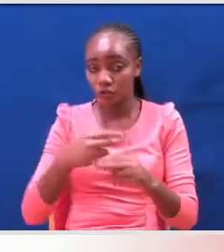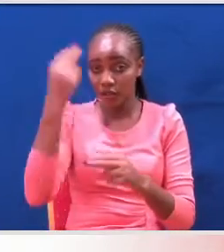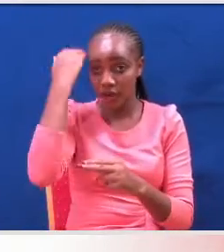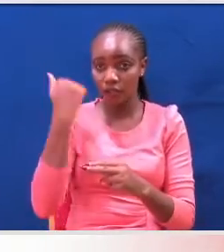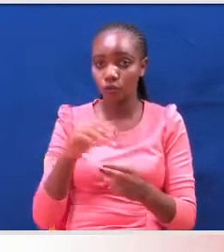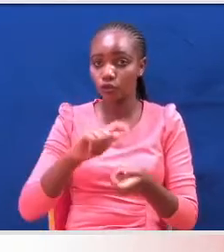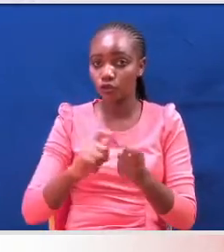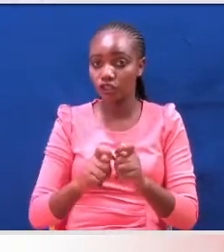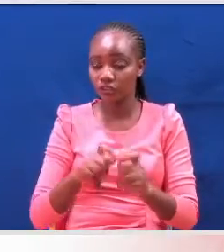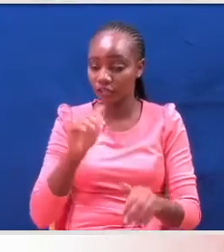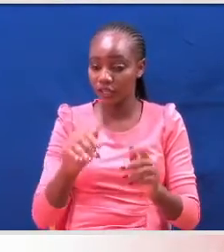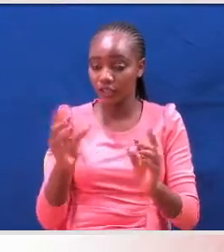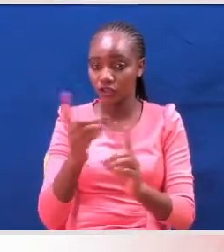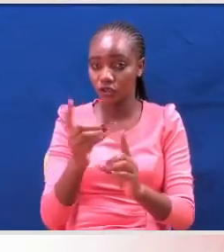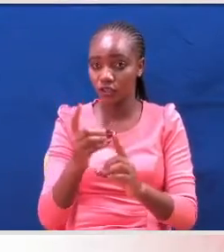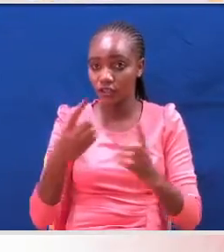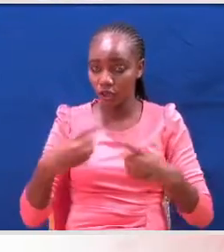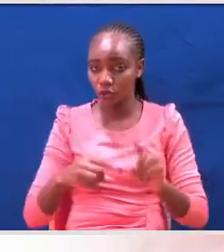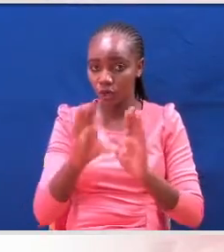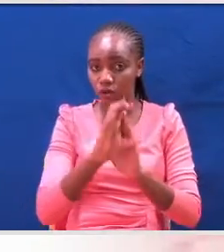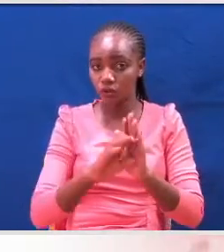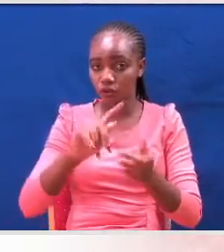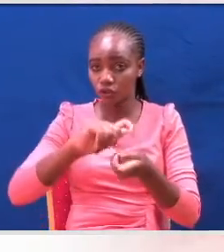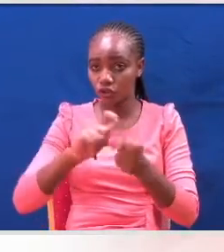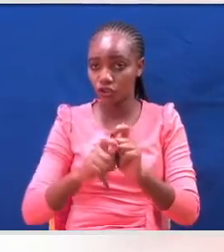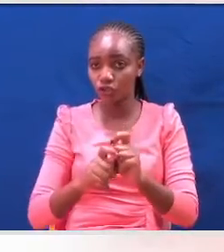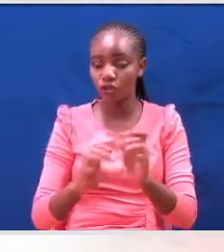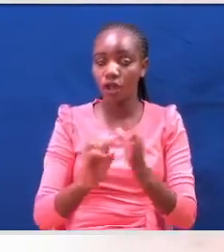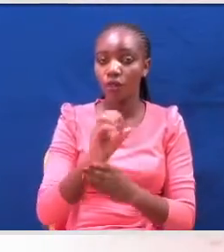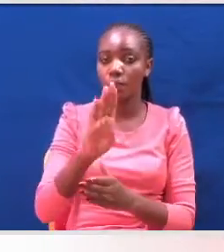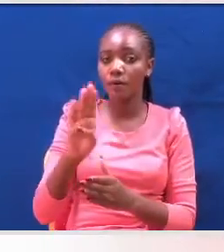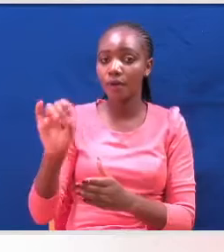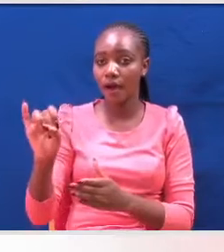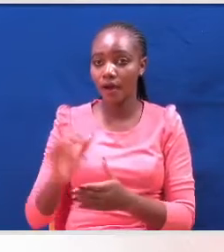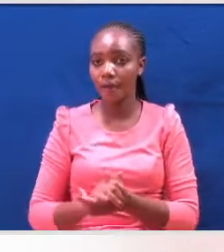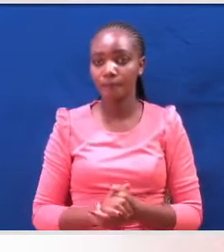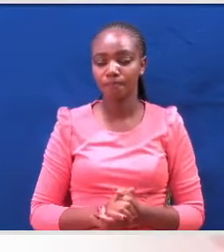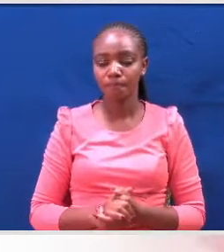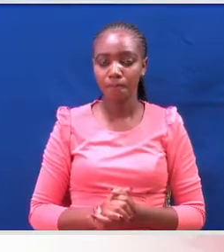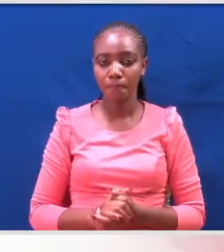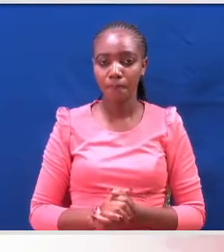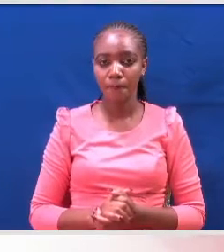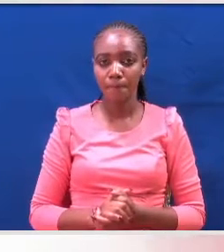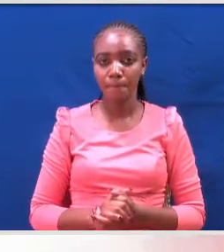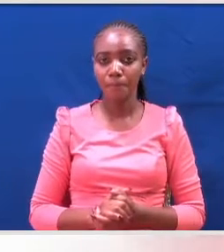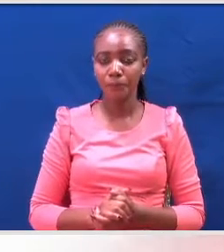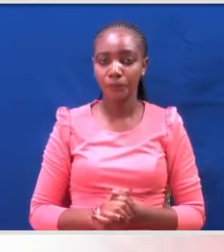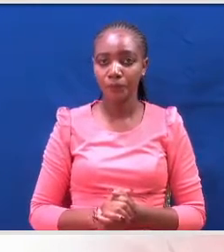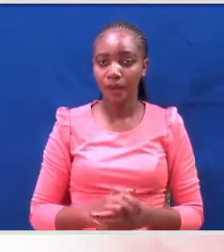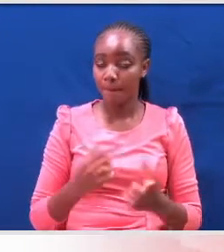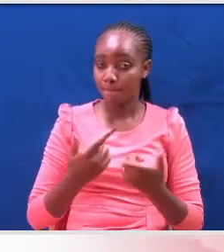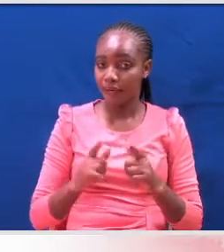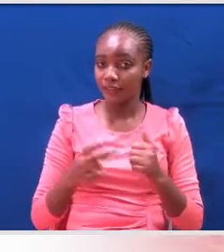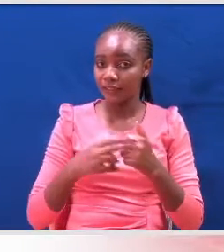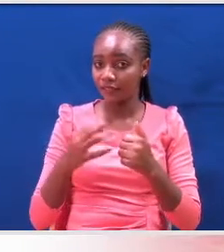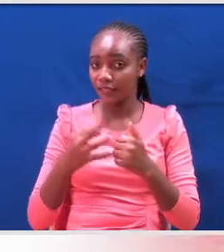date to pave way for the Constitutional Amendment Bill, that is the BBI process and boundaries review. However,